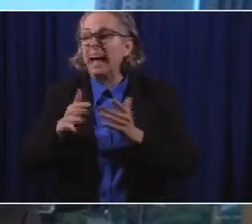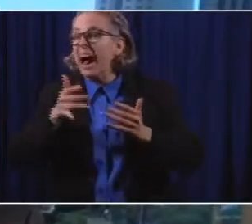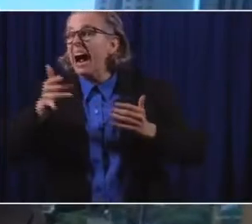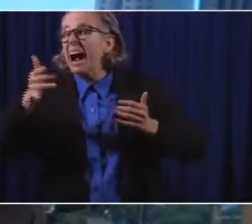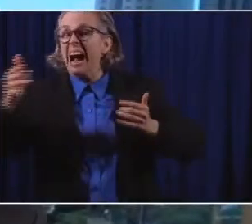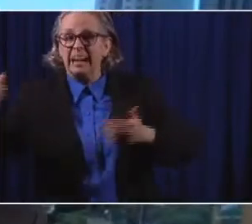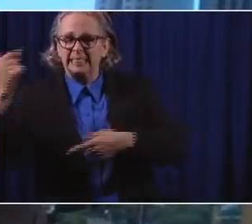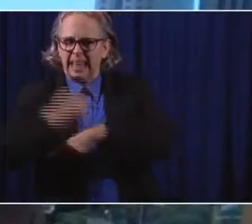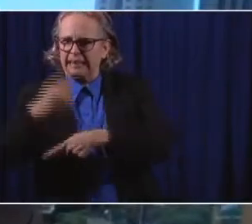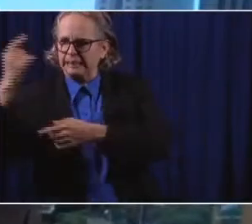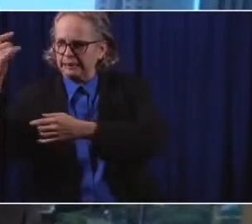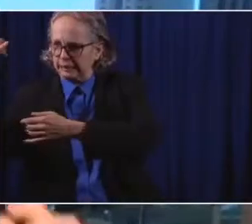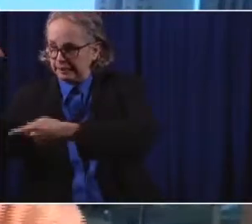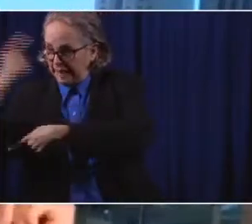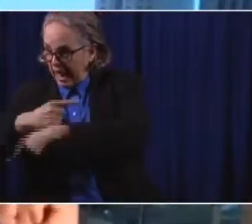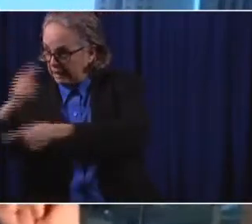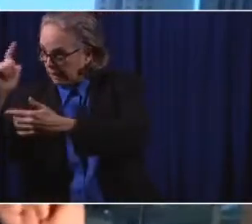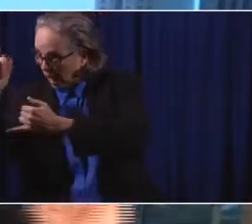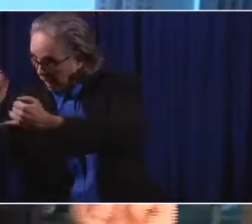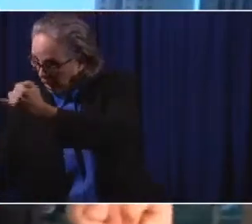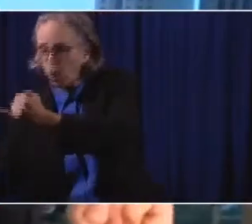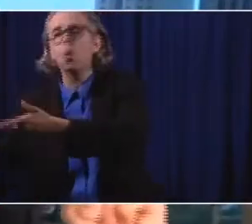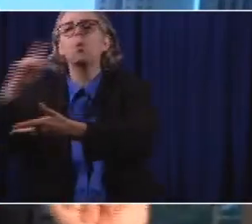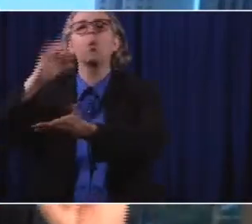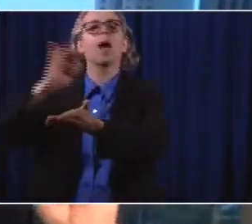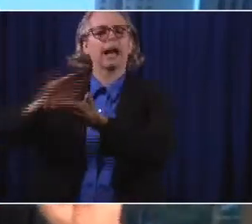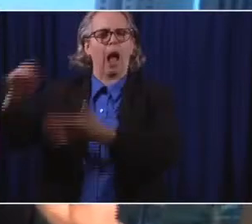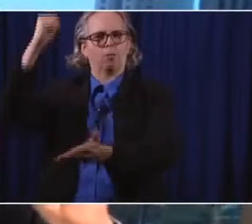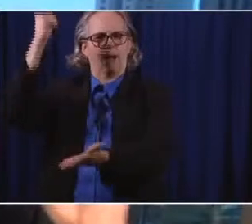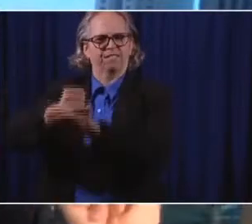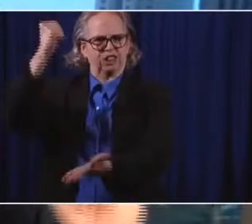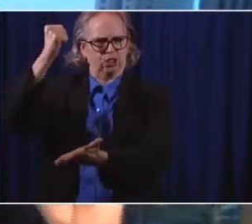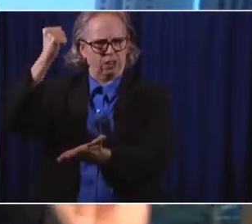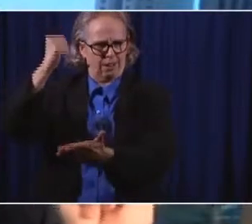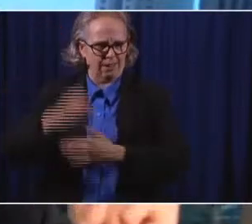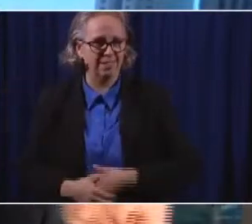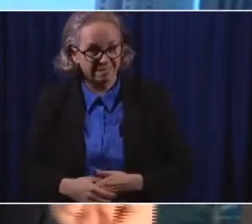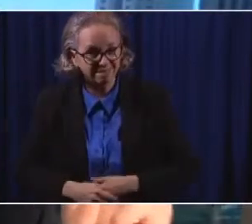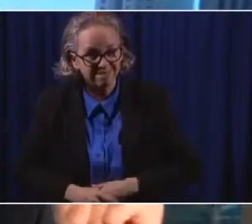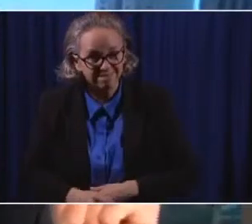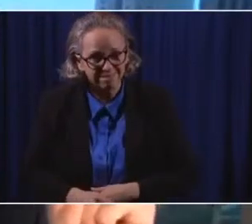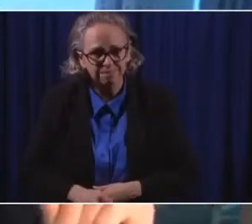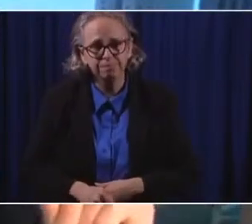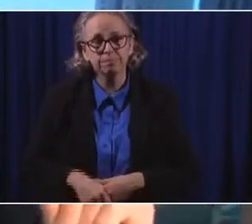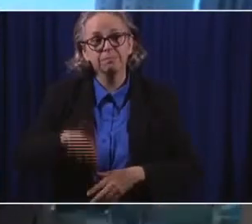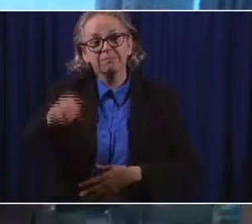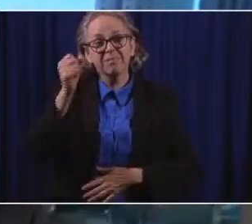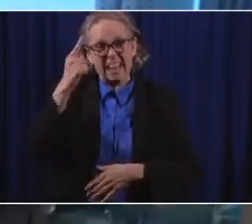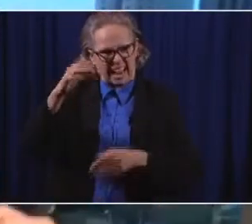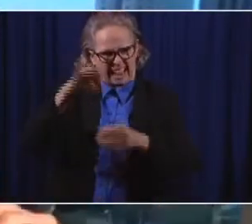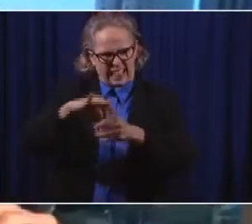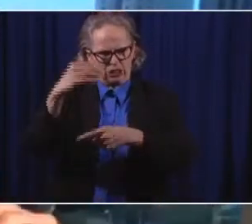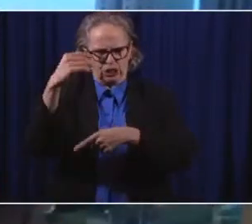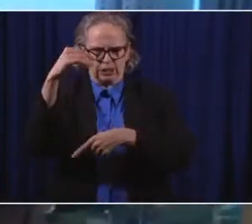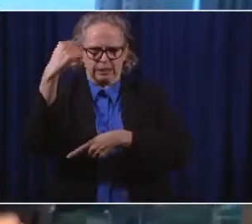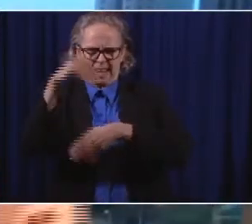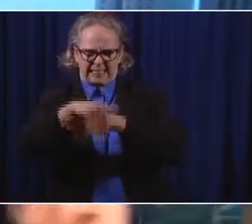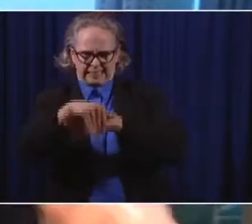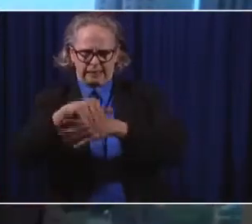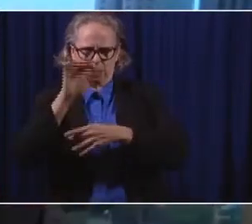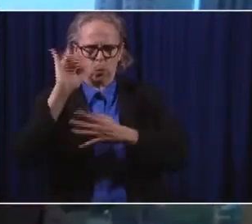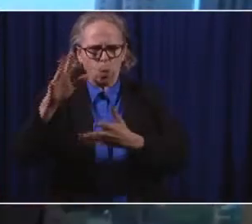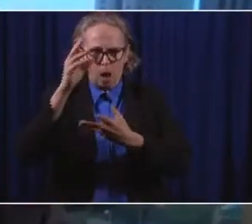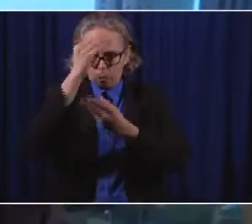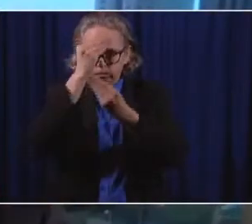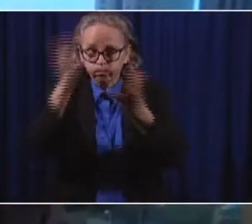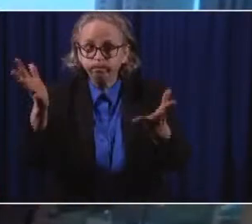getting a lot of attention around the nation. We're also on election night going to report the number of outstanding absentee ballots. That's a number that'll tell us how many ballots